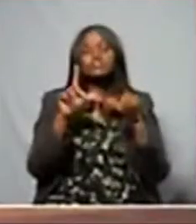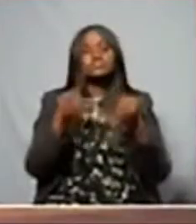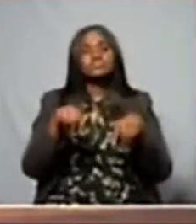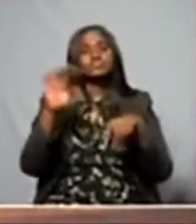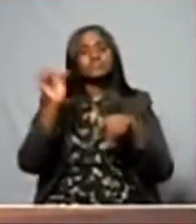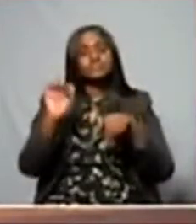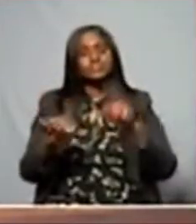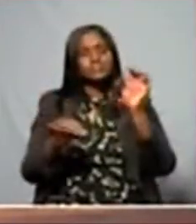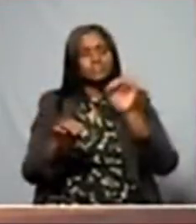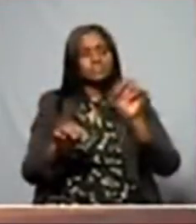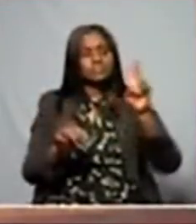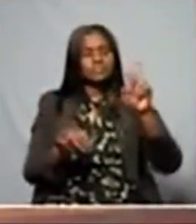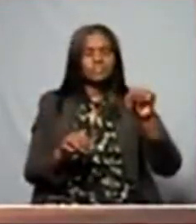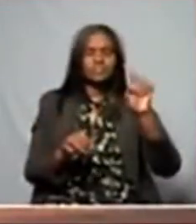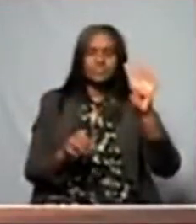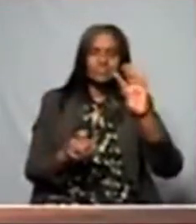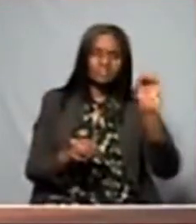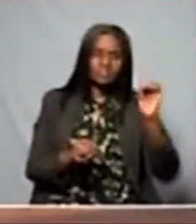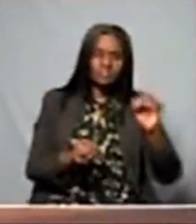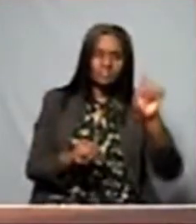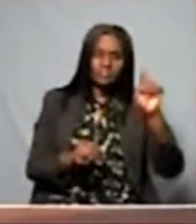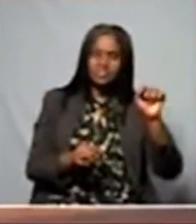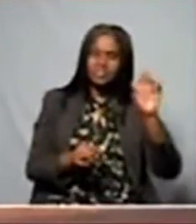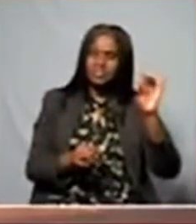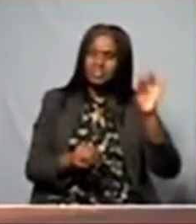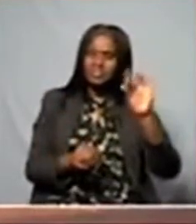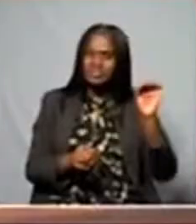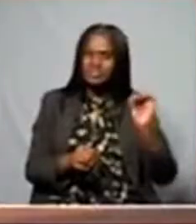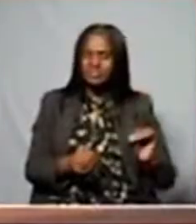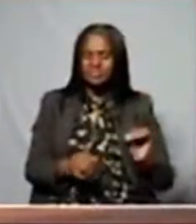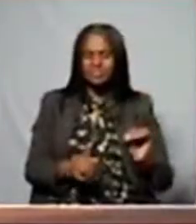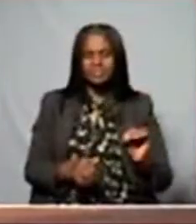quarter, 2.4%, 1.8%,